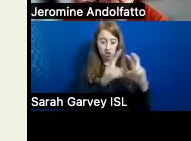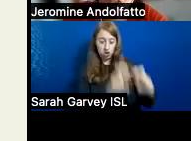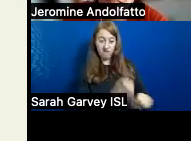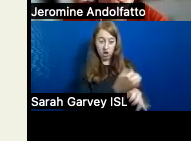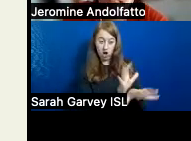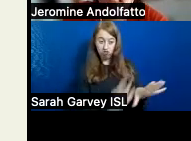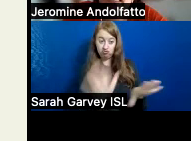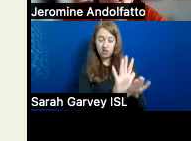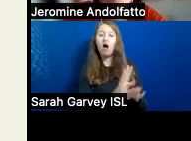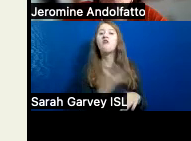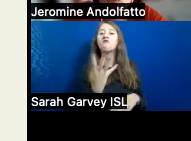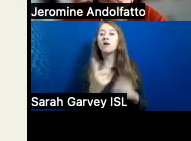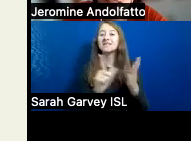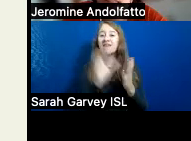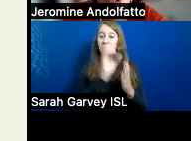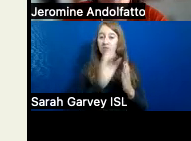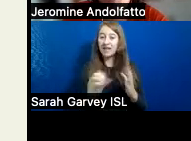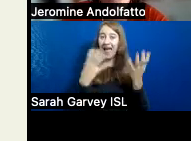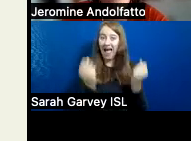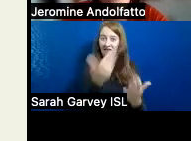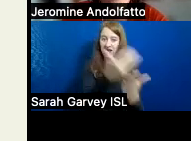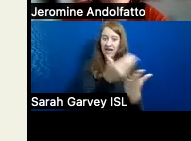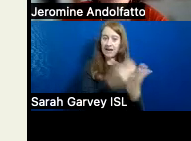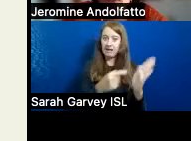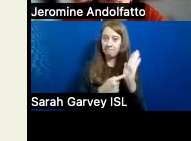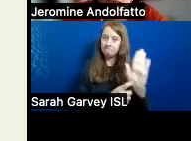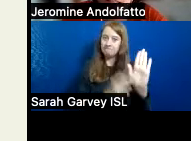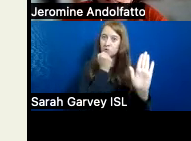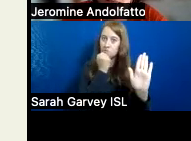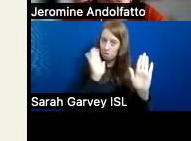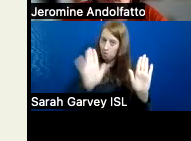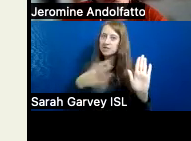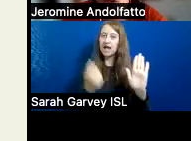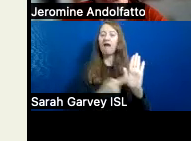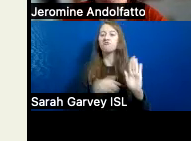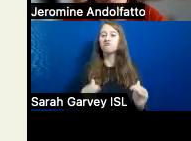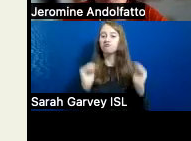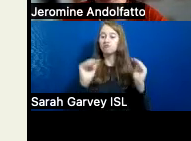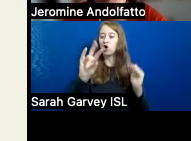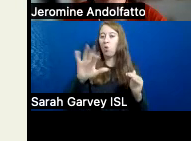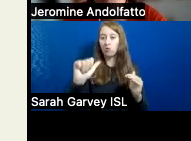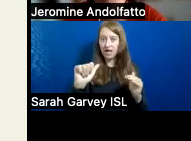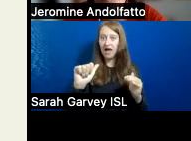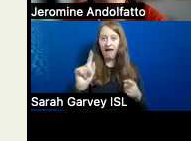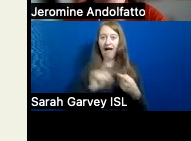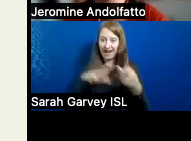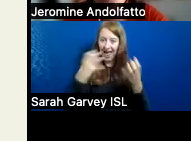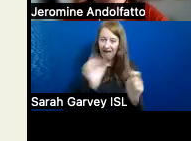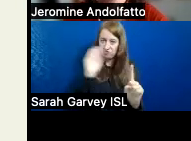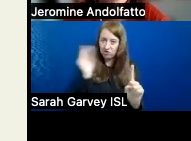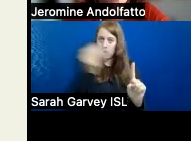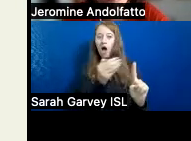had legislated candidate quotas. All of them had specific target to be reached. The